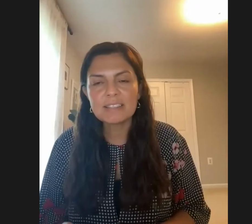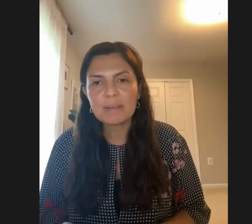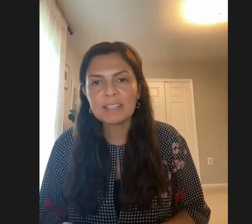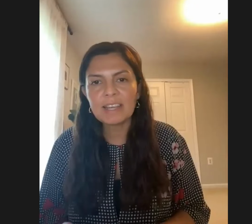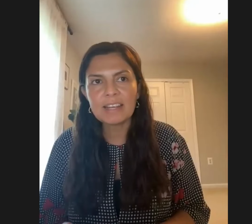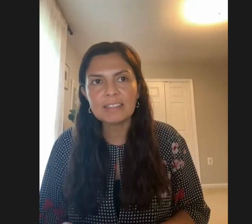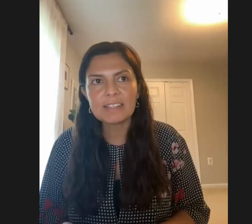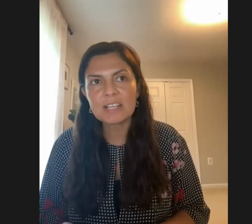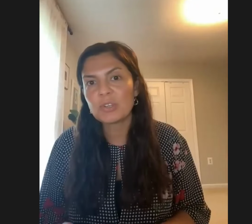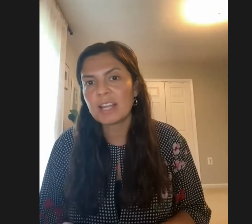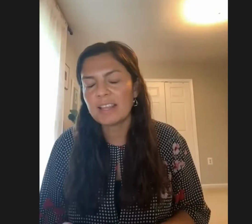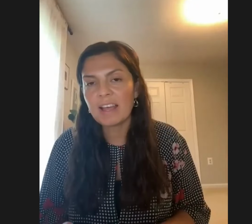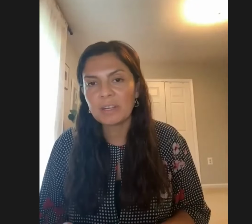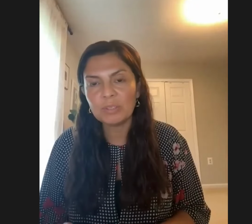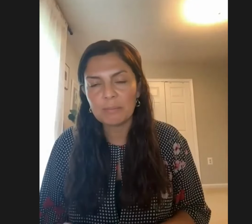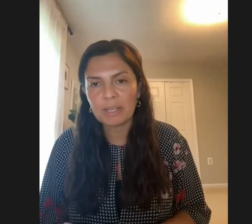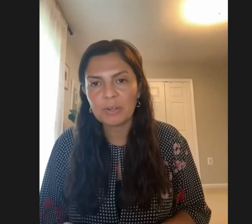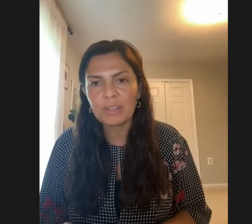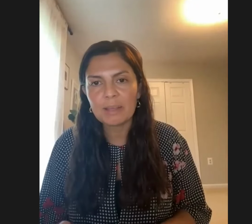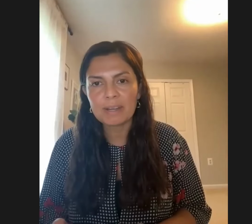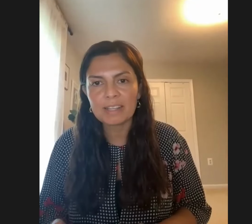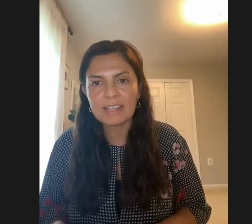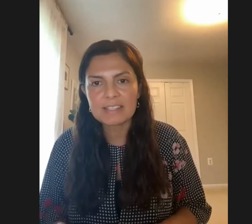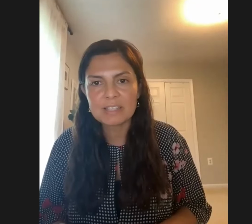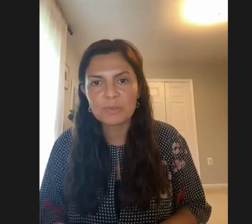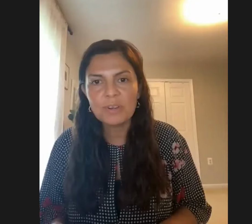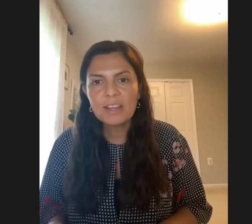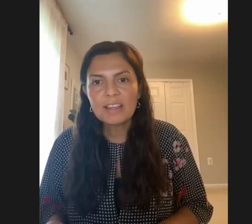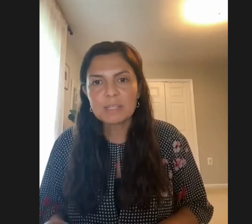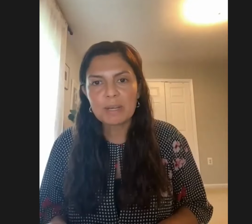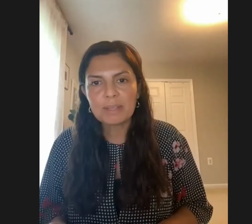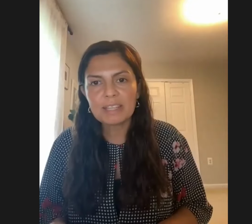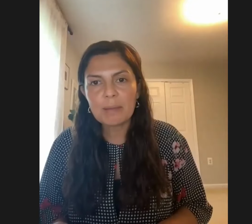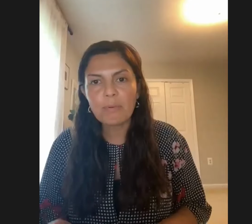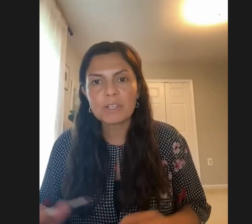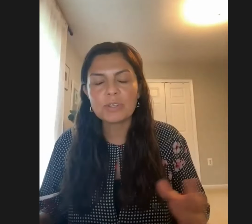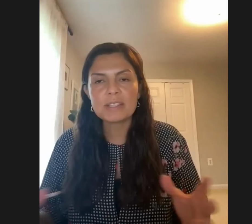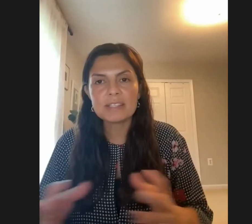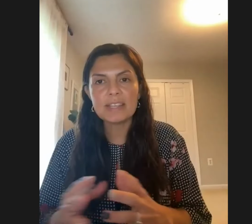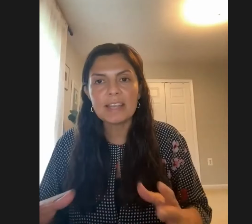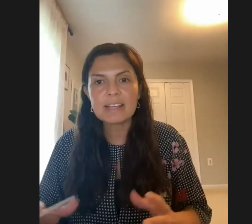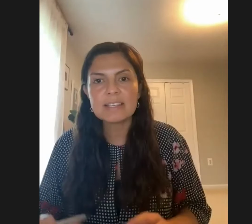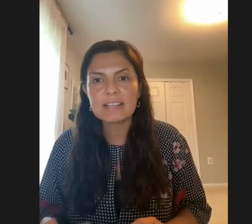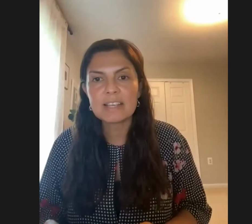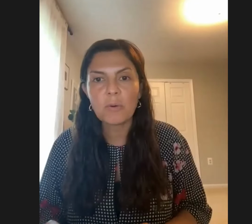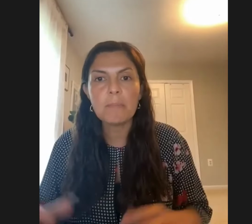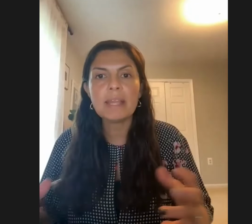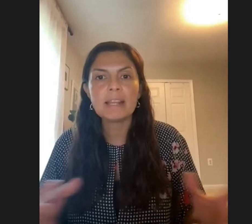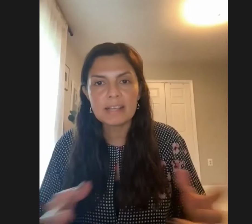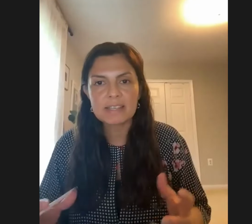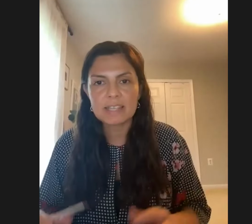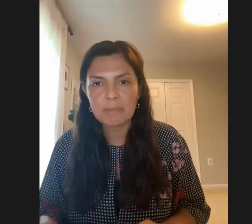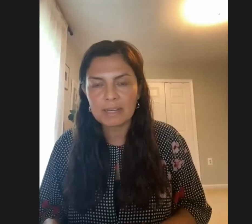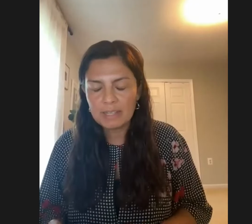region. Thank you so much for bringing this to our attention regarding intersectionality and access barriers that